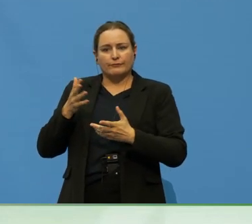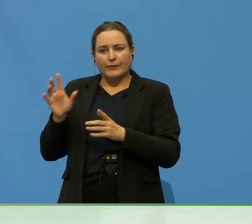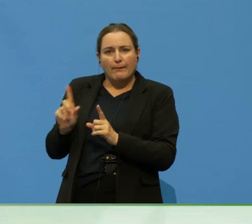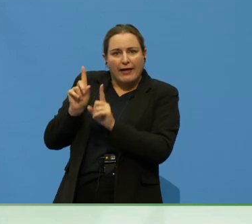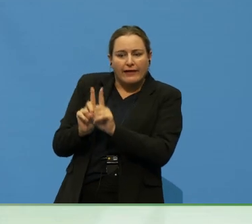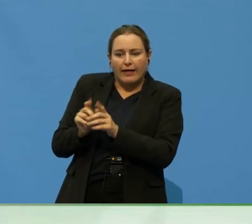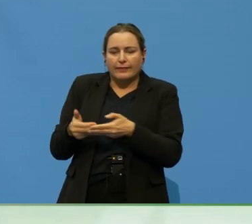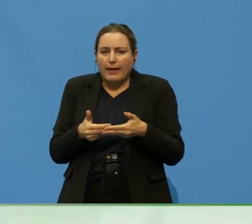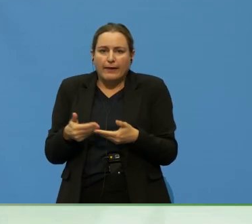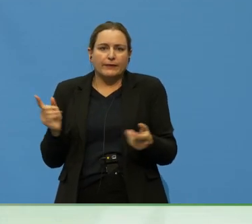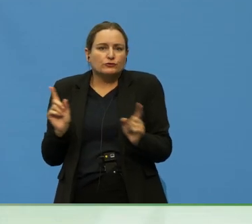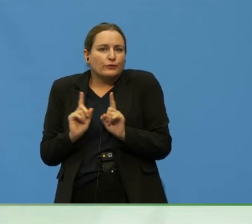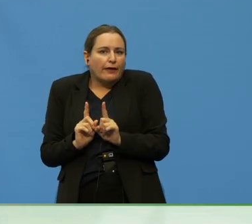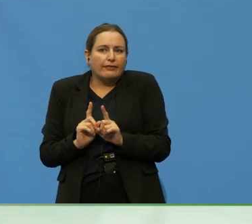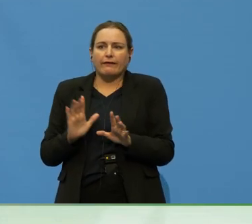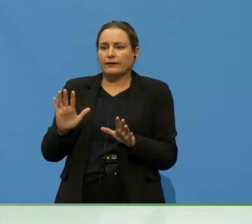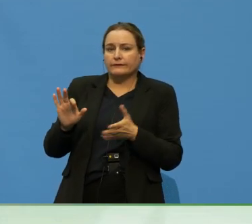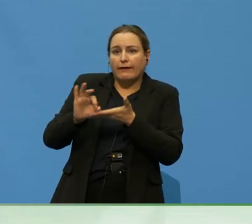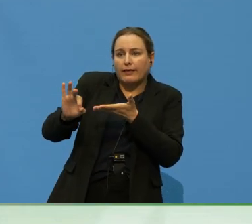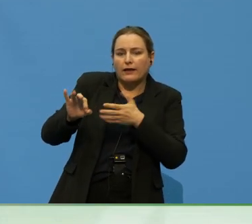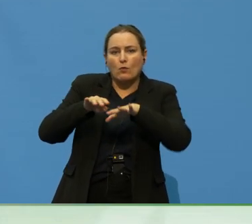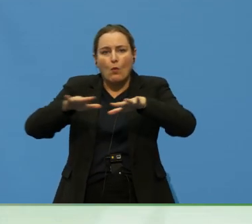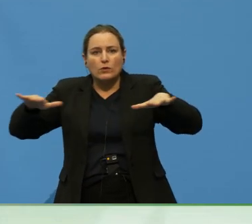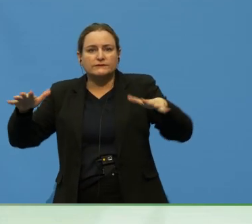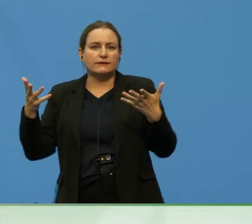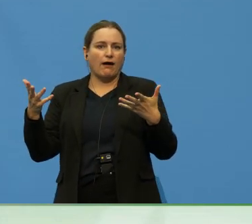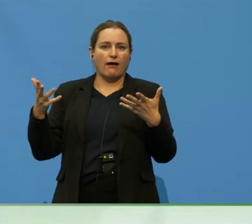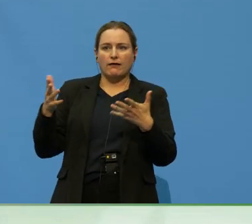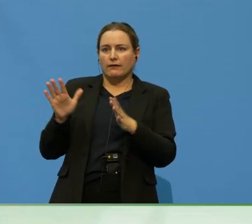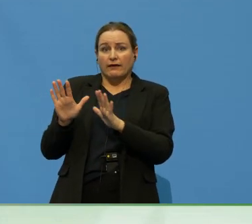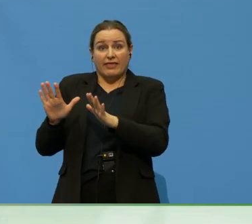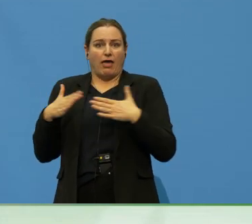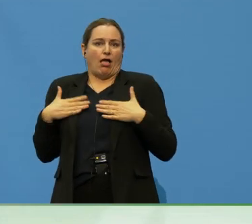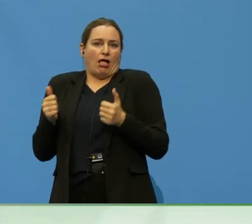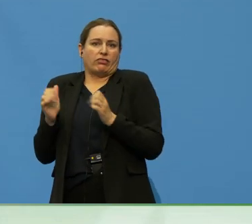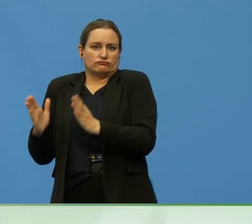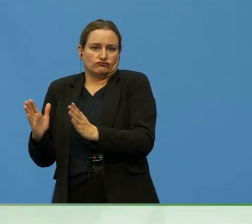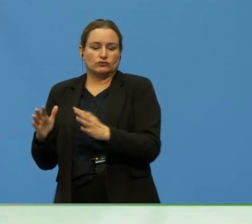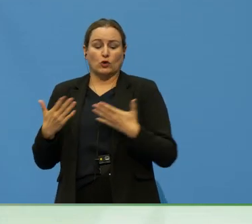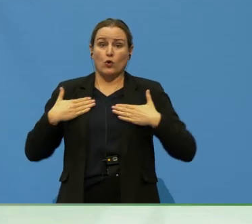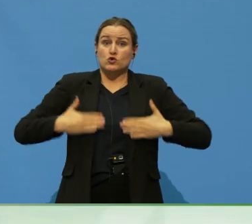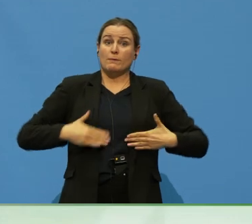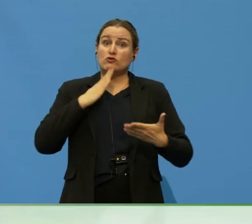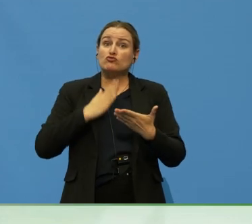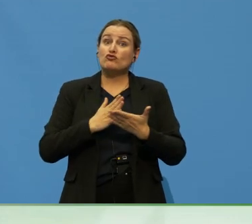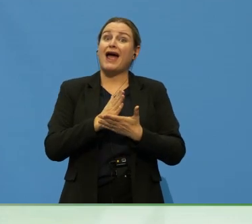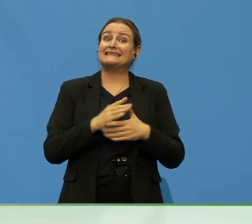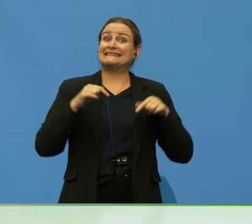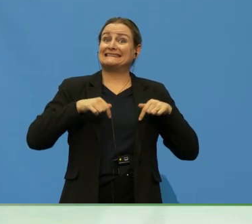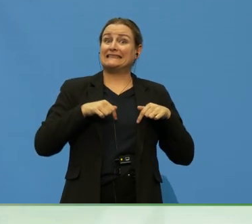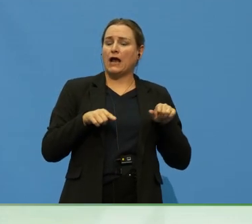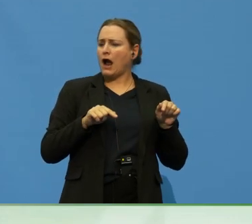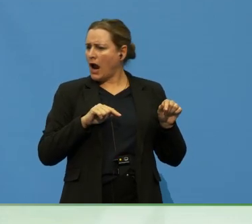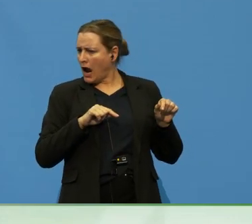water, access to toilets, and so on. And so human rights organizations are taking similar approaches to go out into